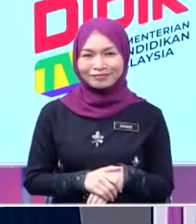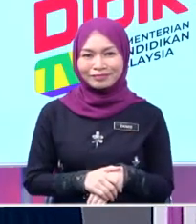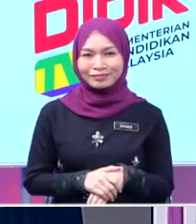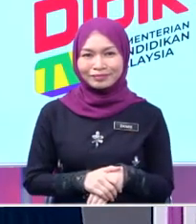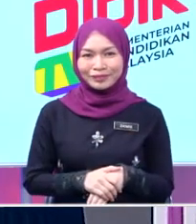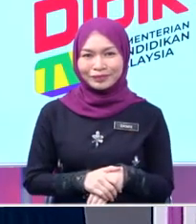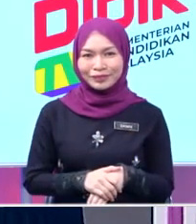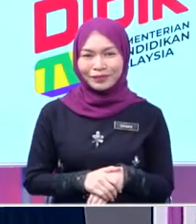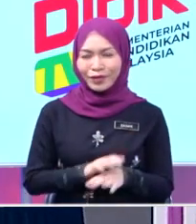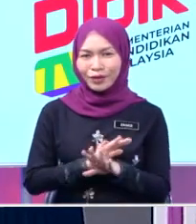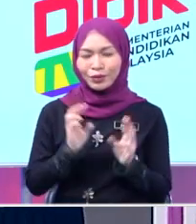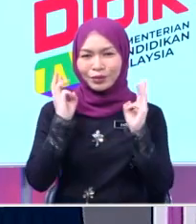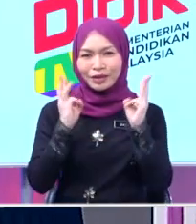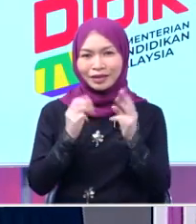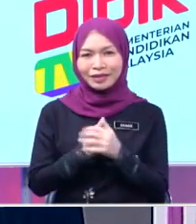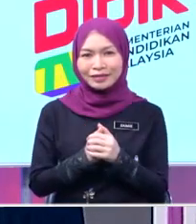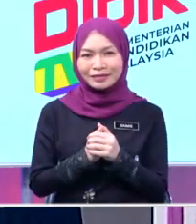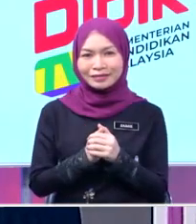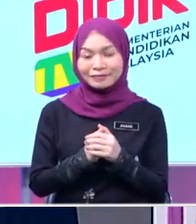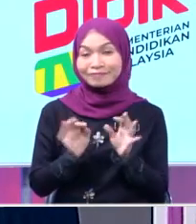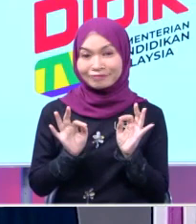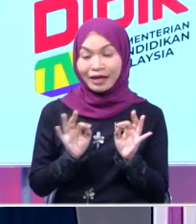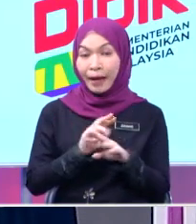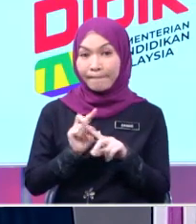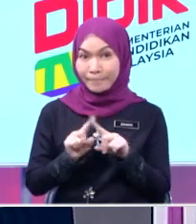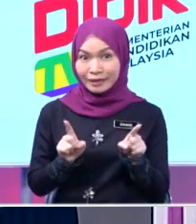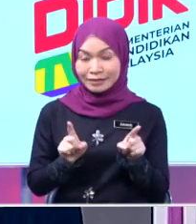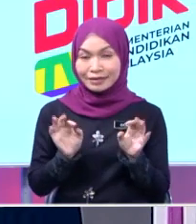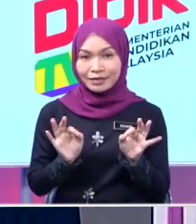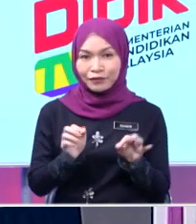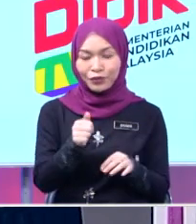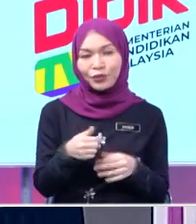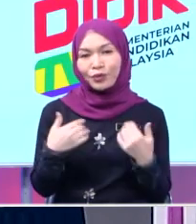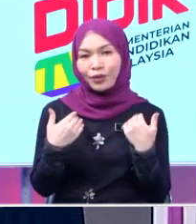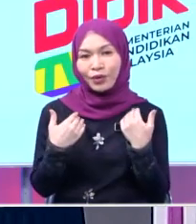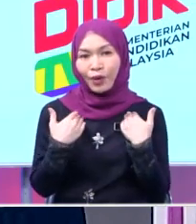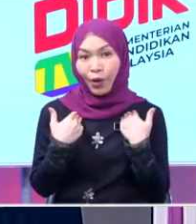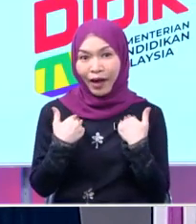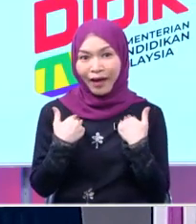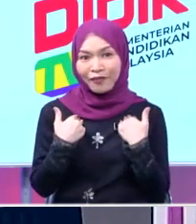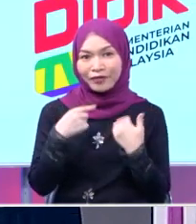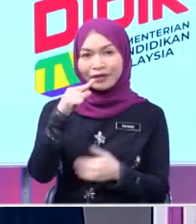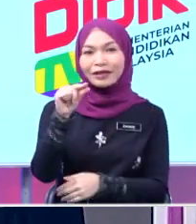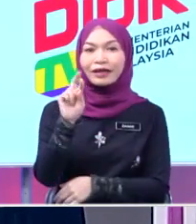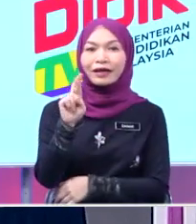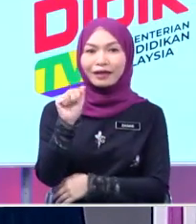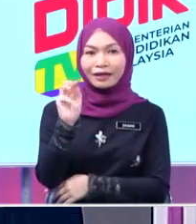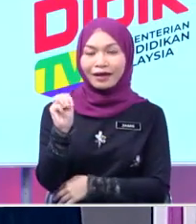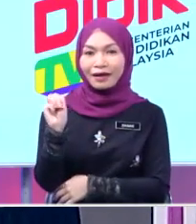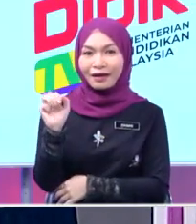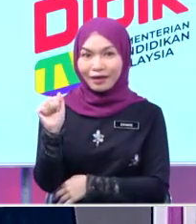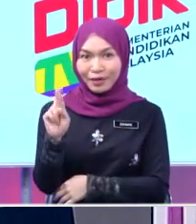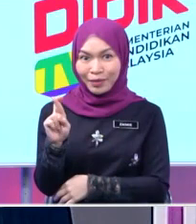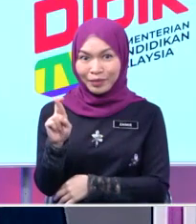be penalized if you have grammar errors, that's all, or if you're off topic, but you will not be penalized if you write